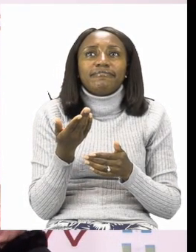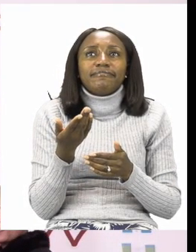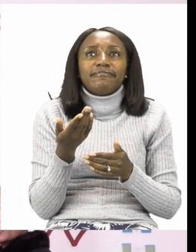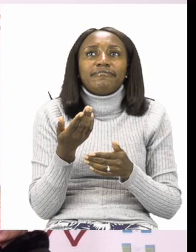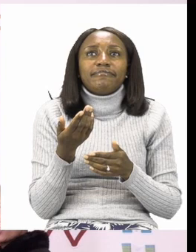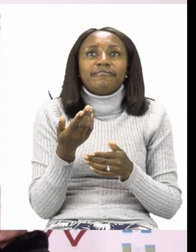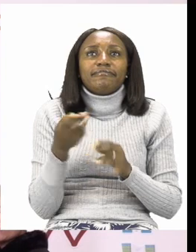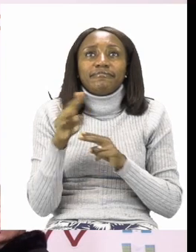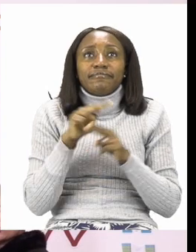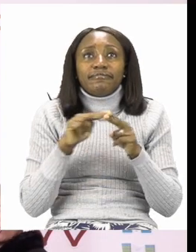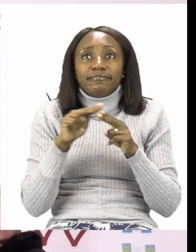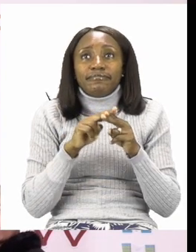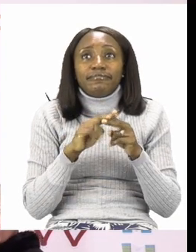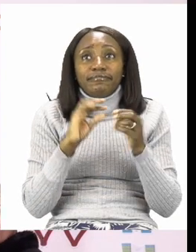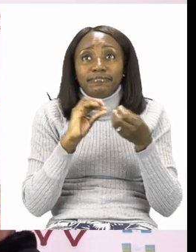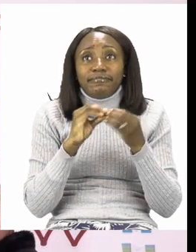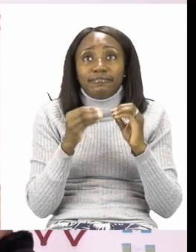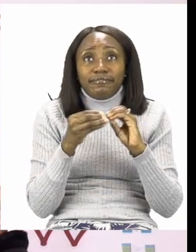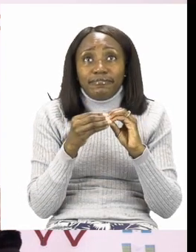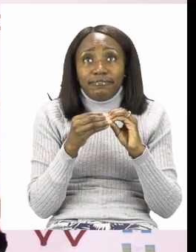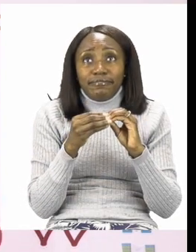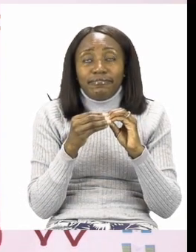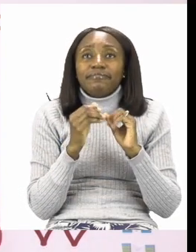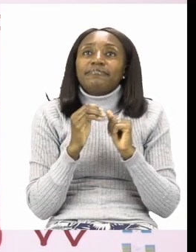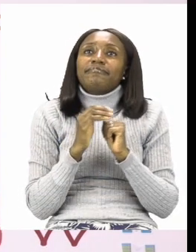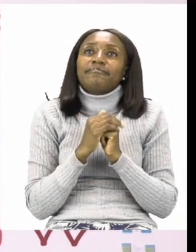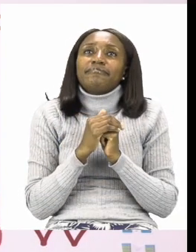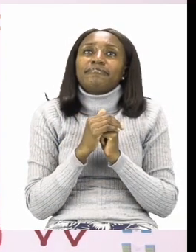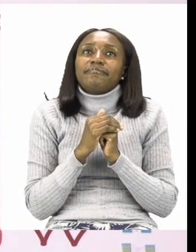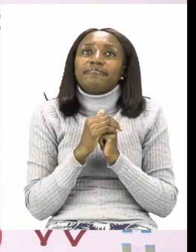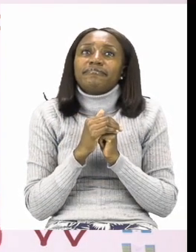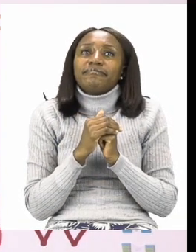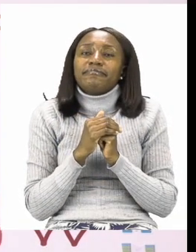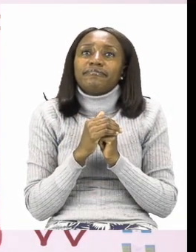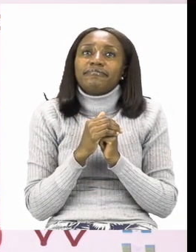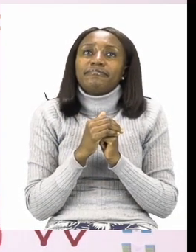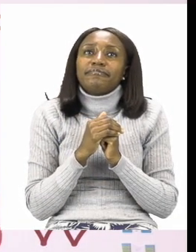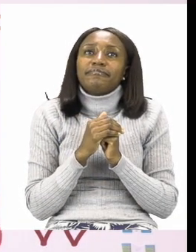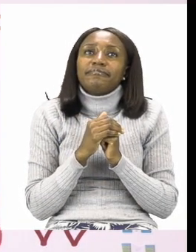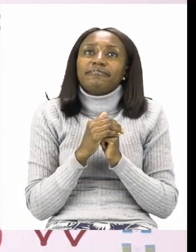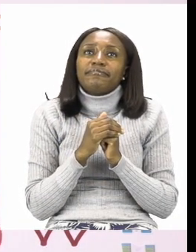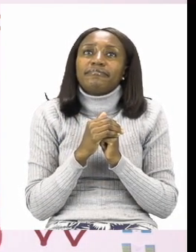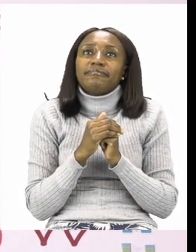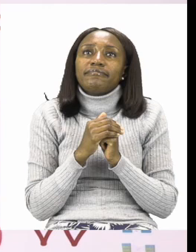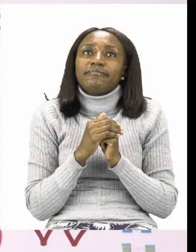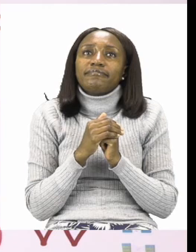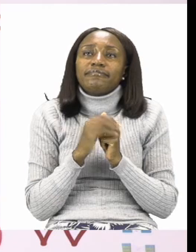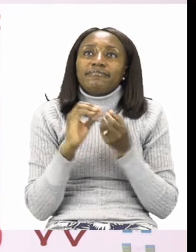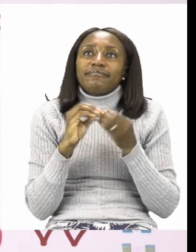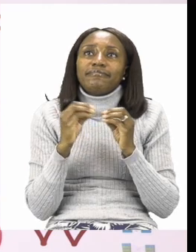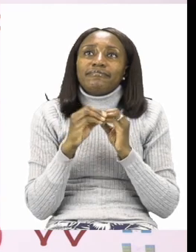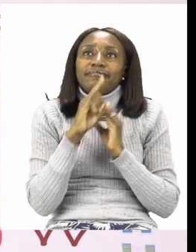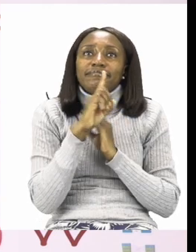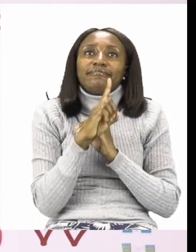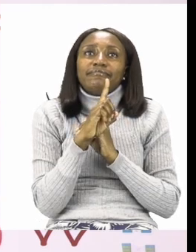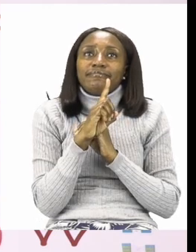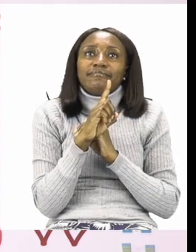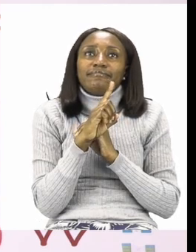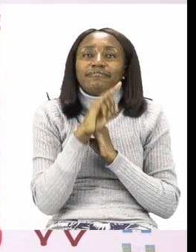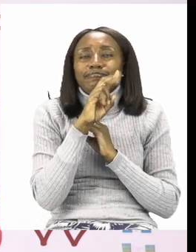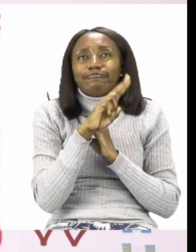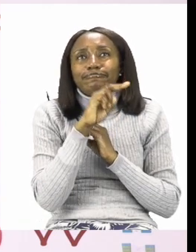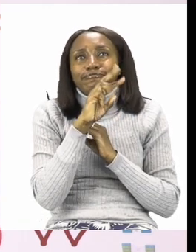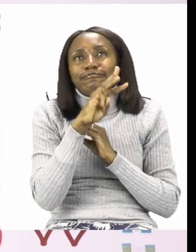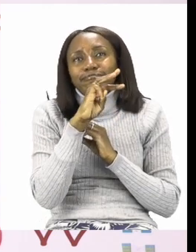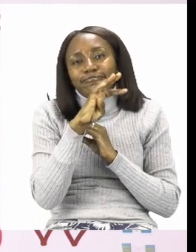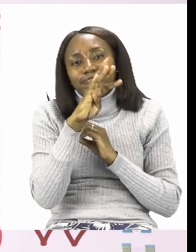the numbers given to us on the board. So you will see here the numbers start from 1 and